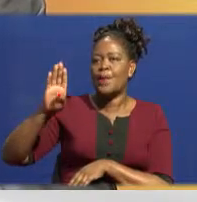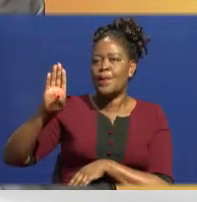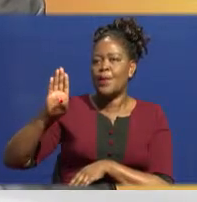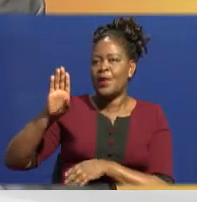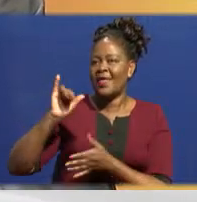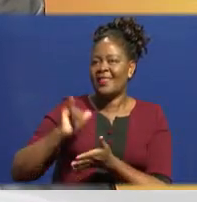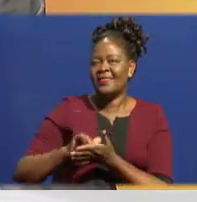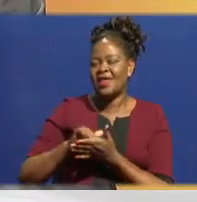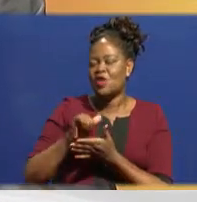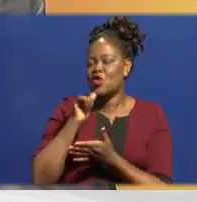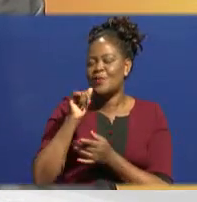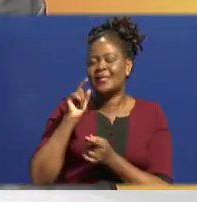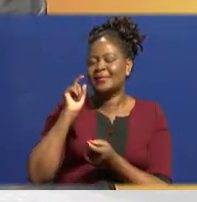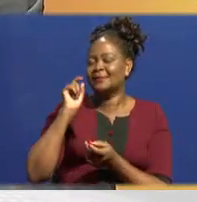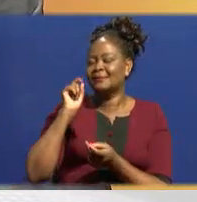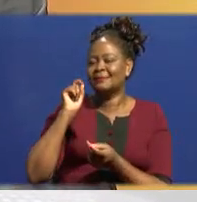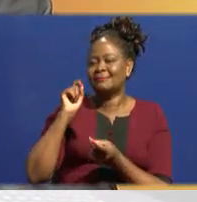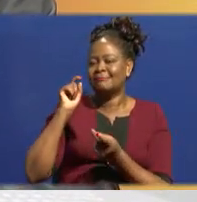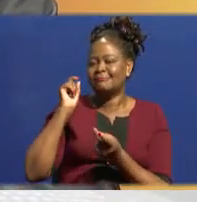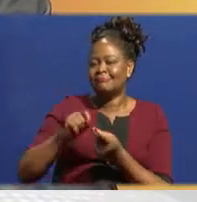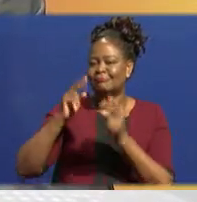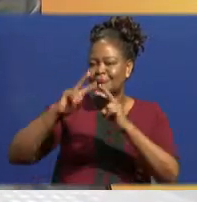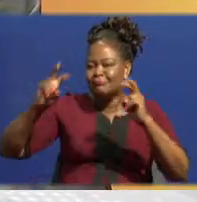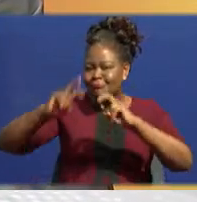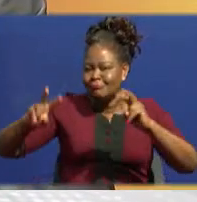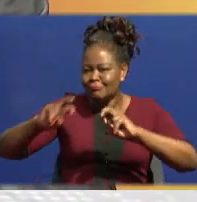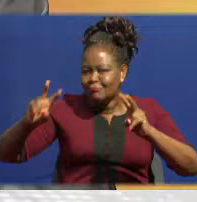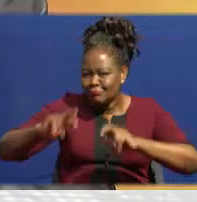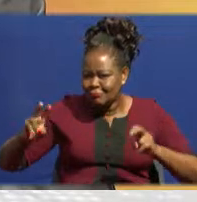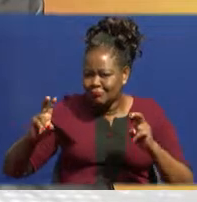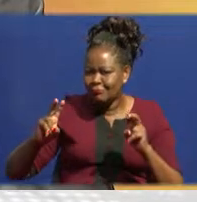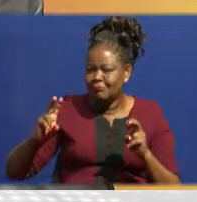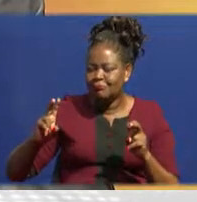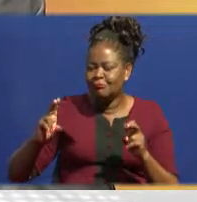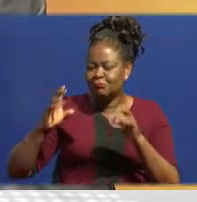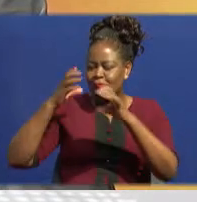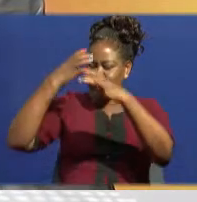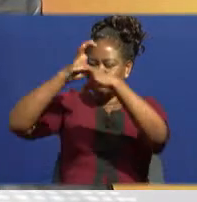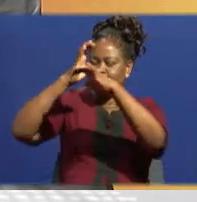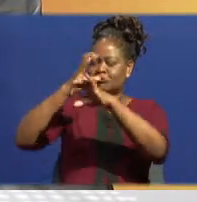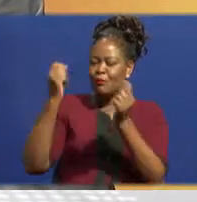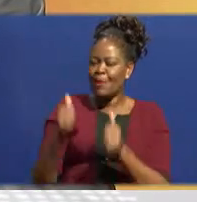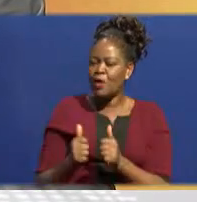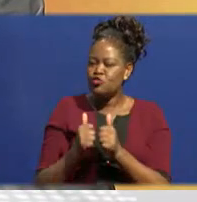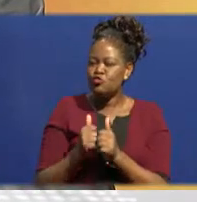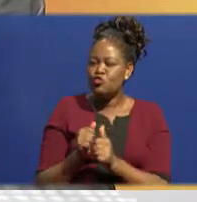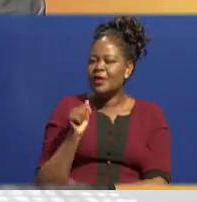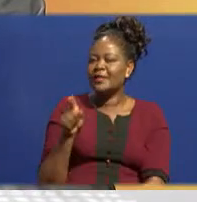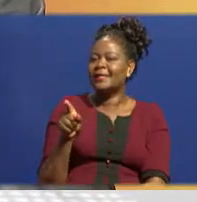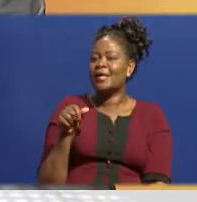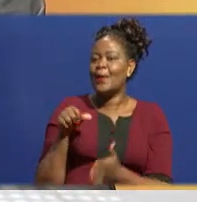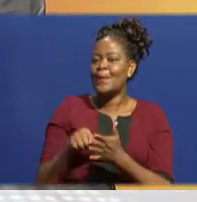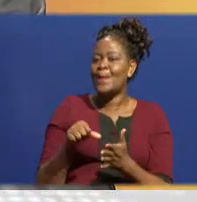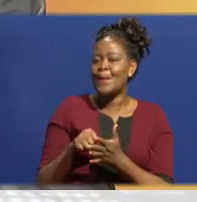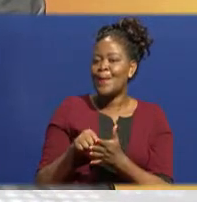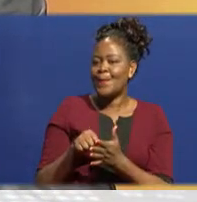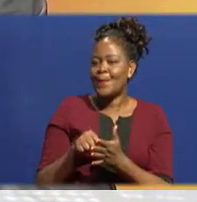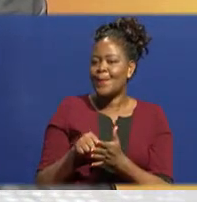that has not been tested? Mm-hmm. So I think my take is that this is a problem of